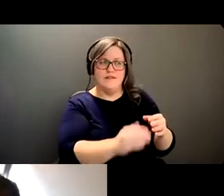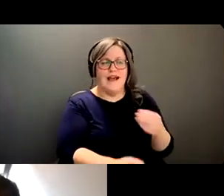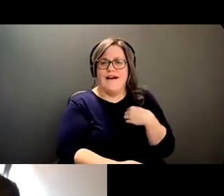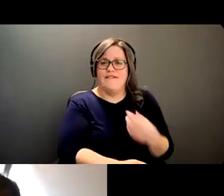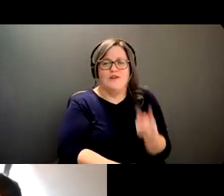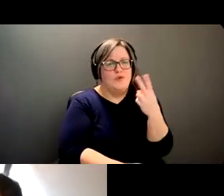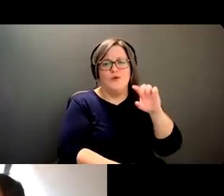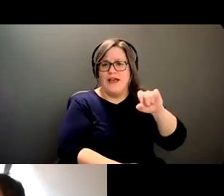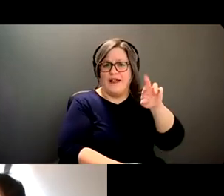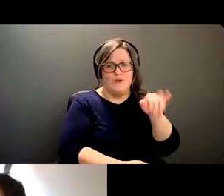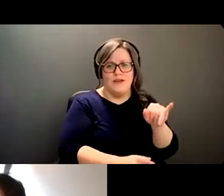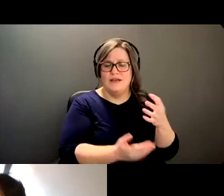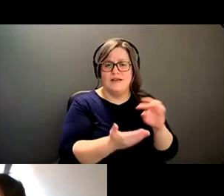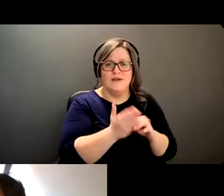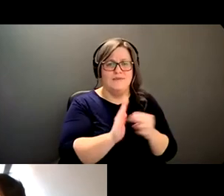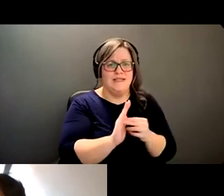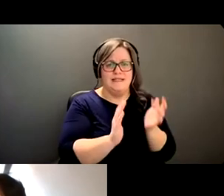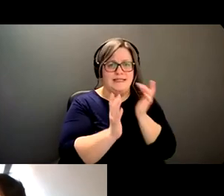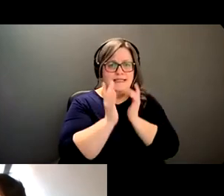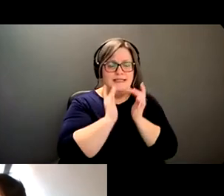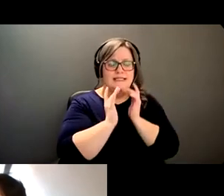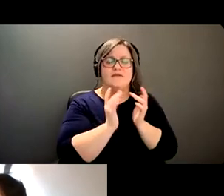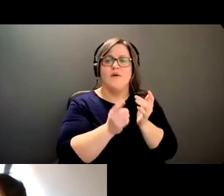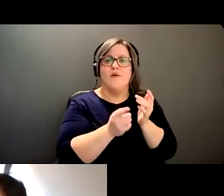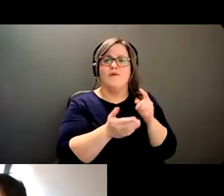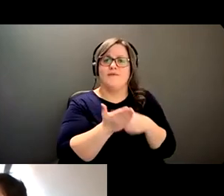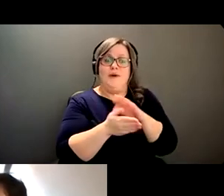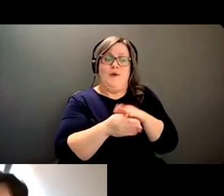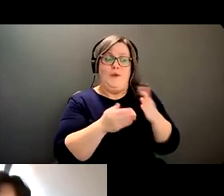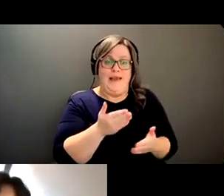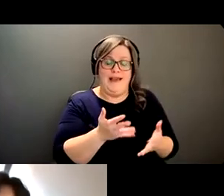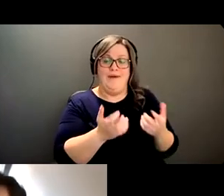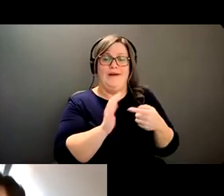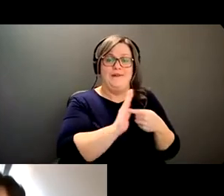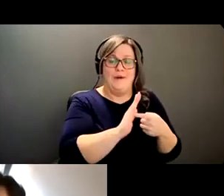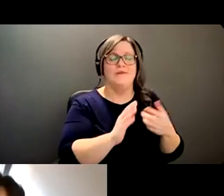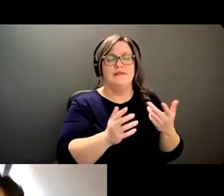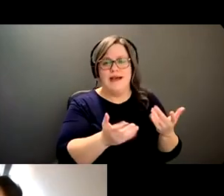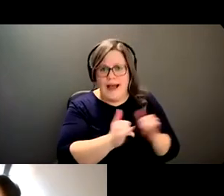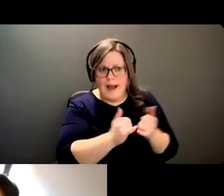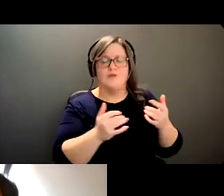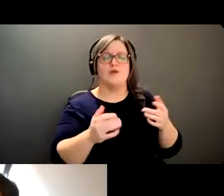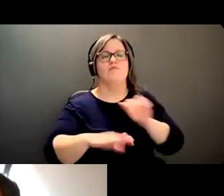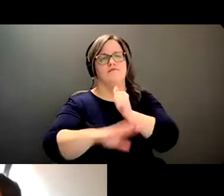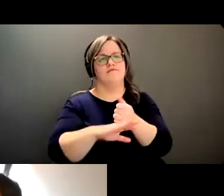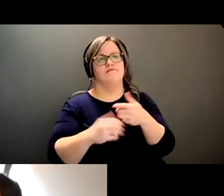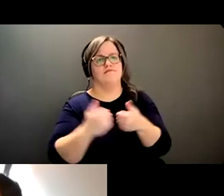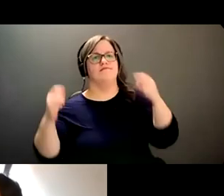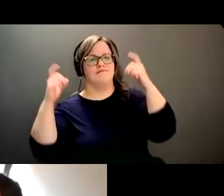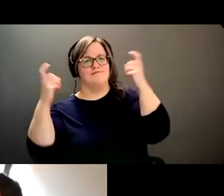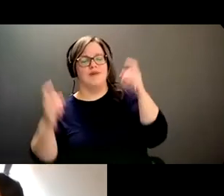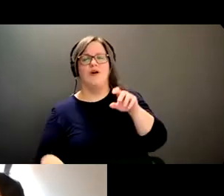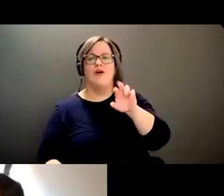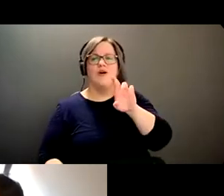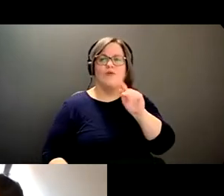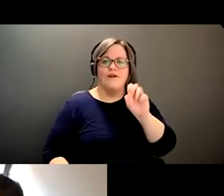artists and art in the weekend. And so like the Riverside Arts Festival is all over a small town,